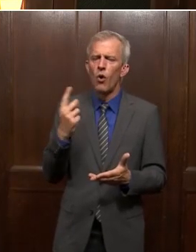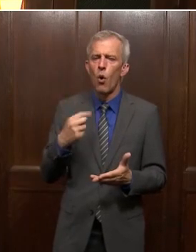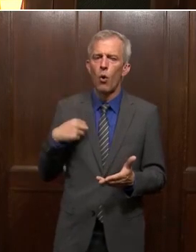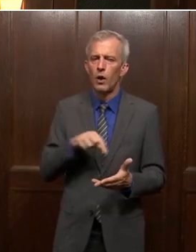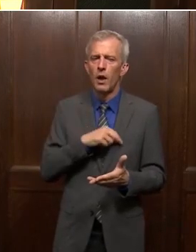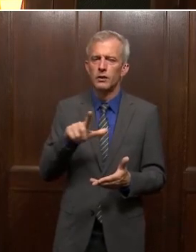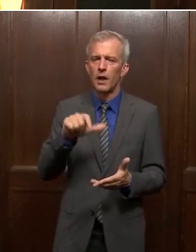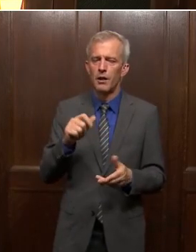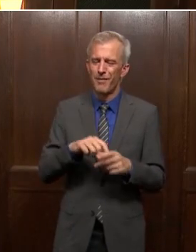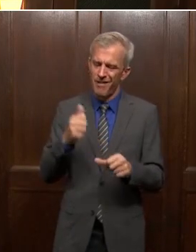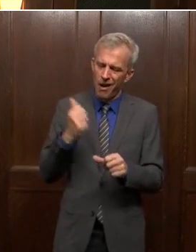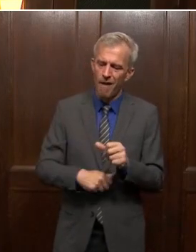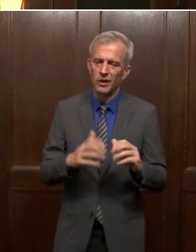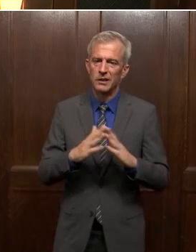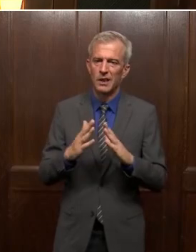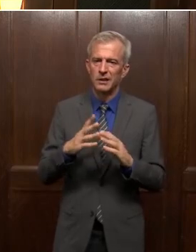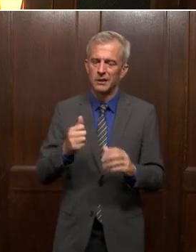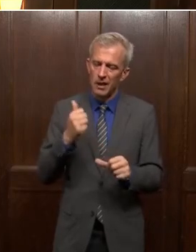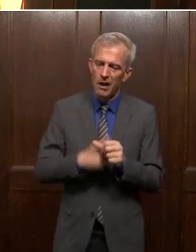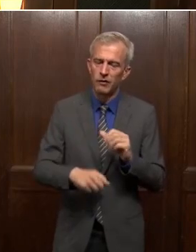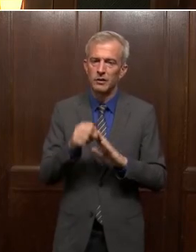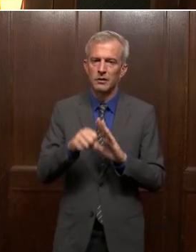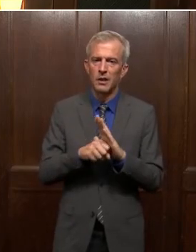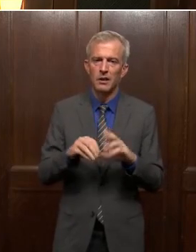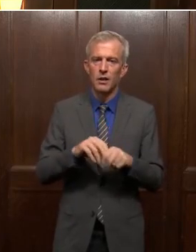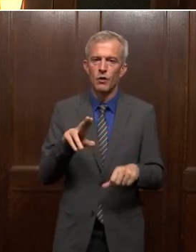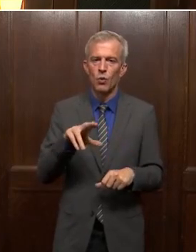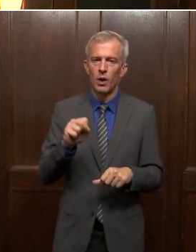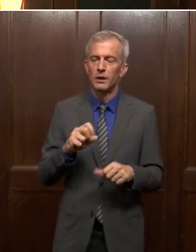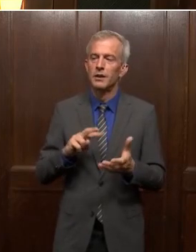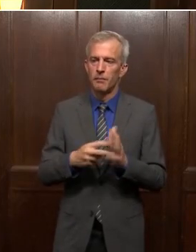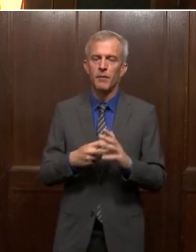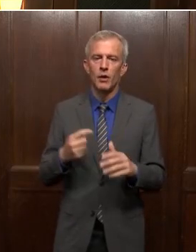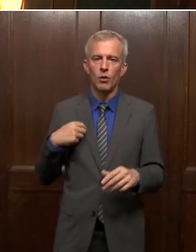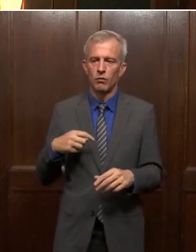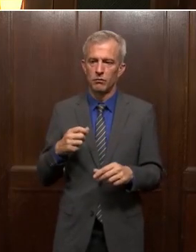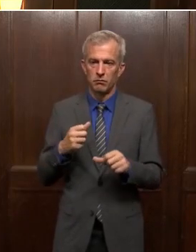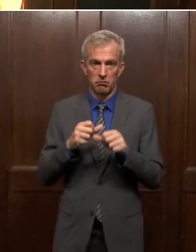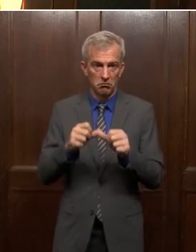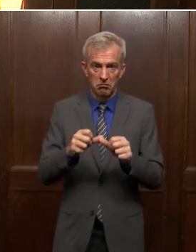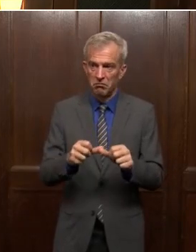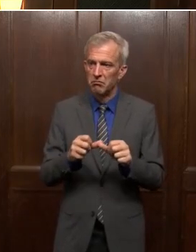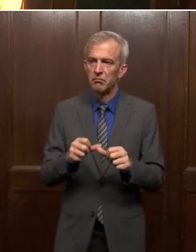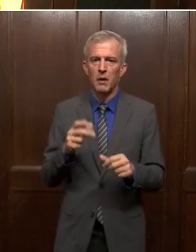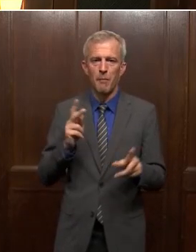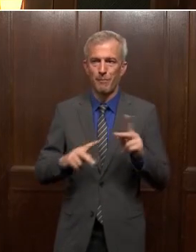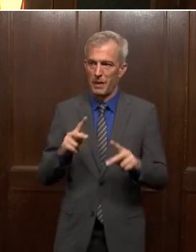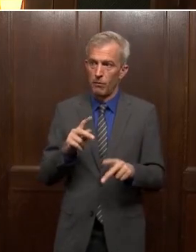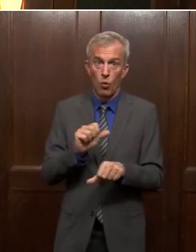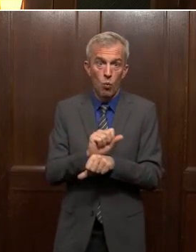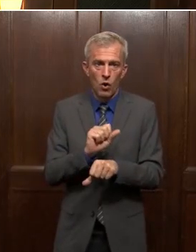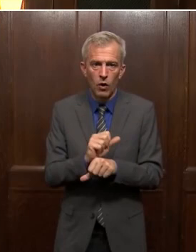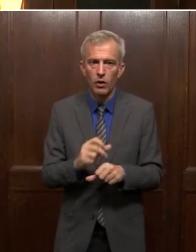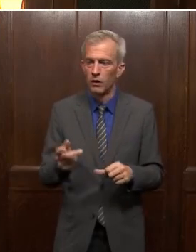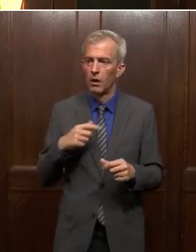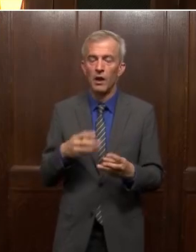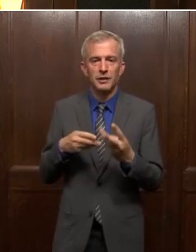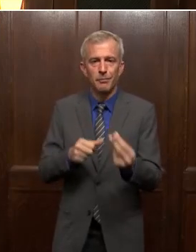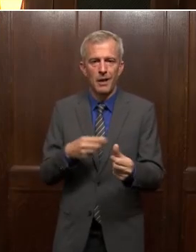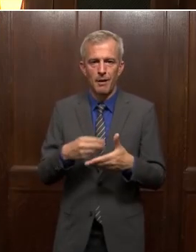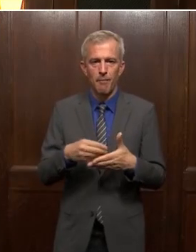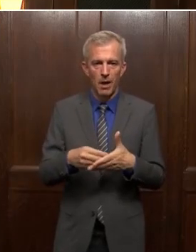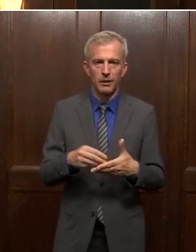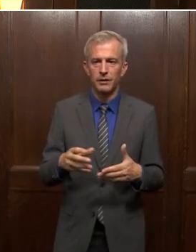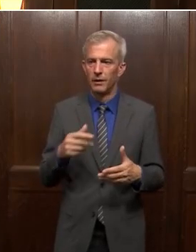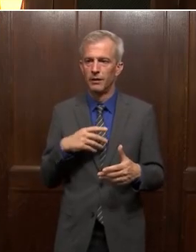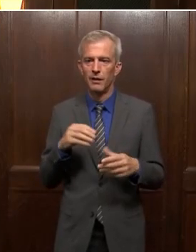America and every state in America, then we can keep people employed. We can keep them spending on Main Street. We can keep them supporting their families. And